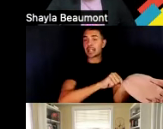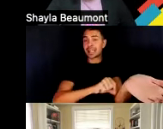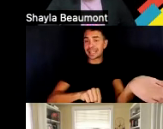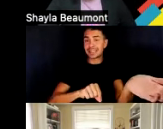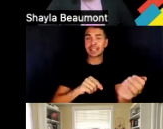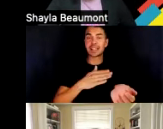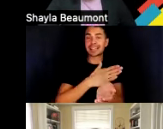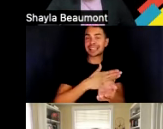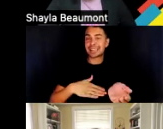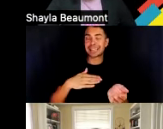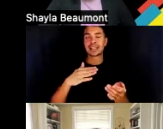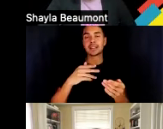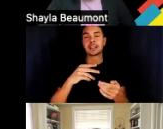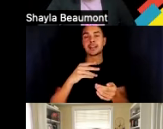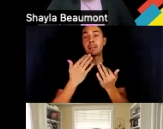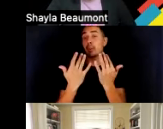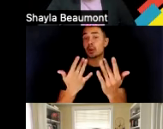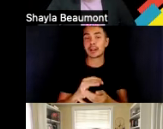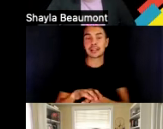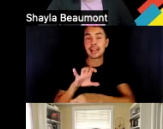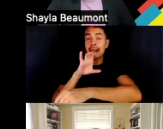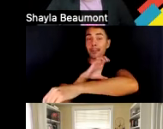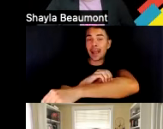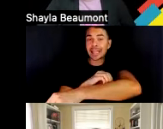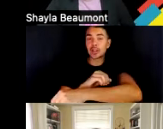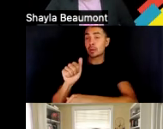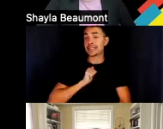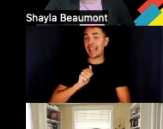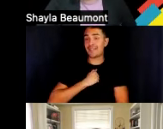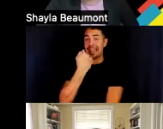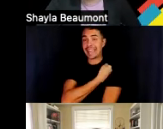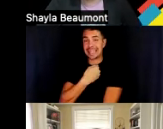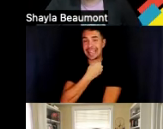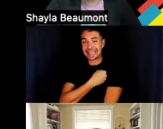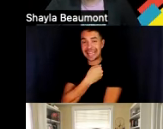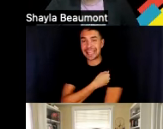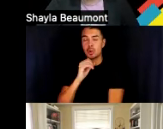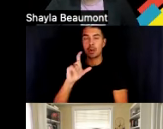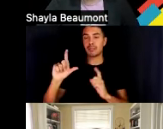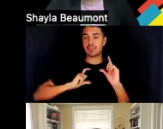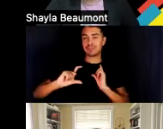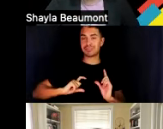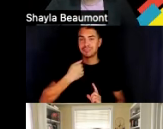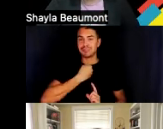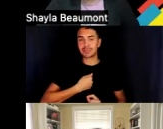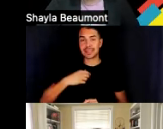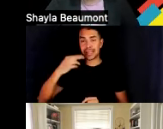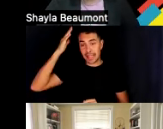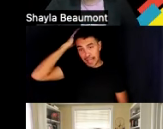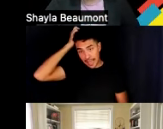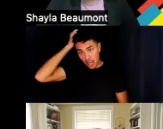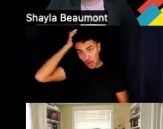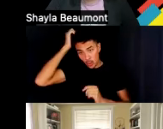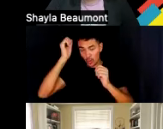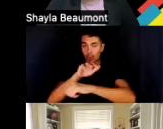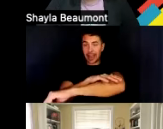biting, maybe them like hitting themselves, so bruising on the body, that type of thing, pulling out hair. That could be